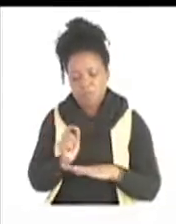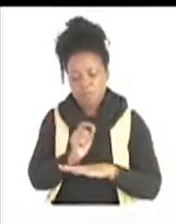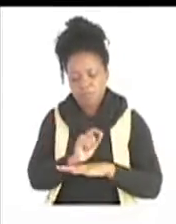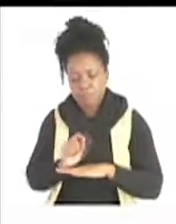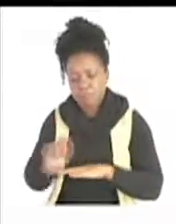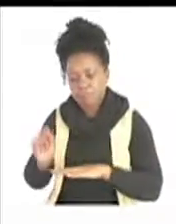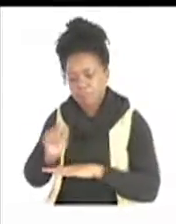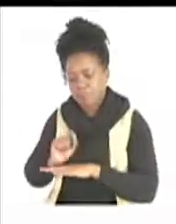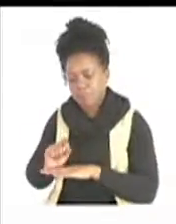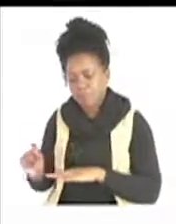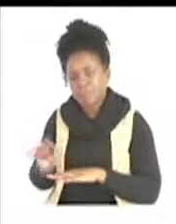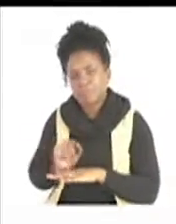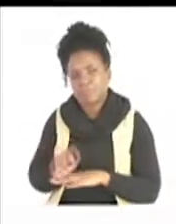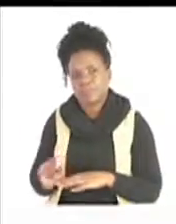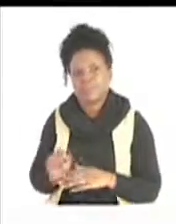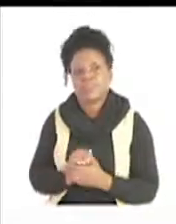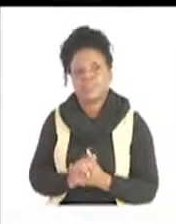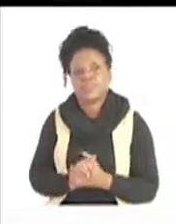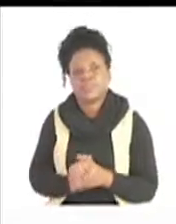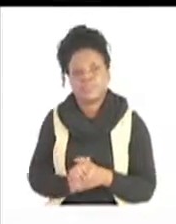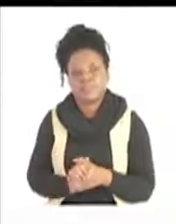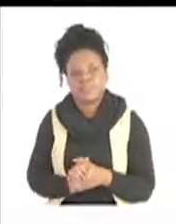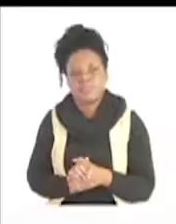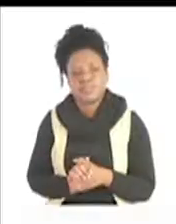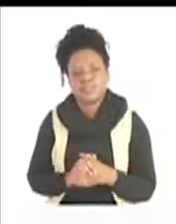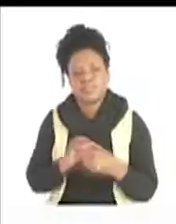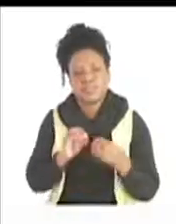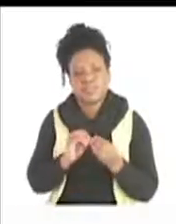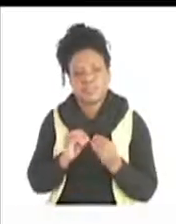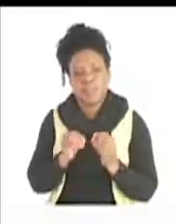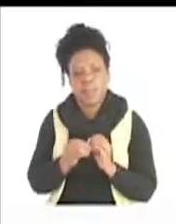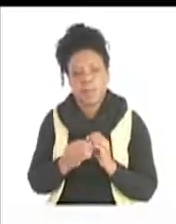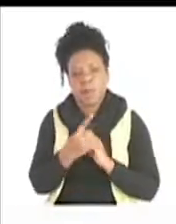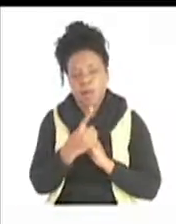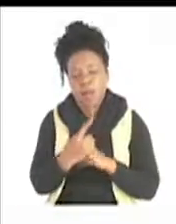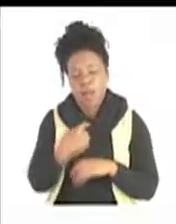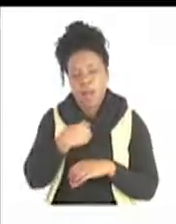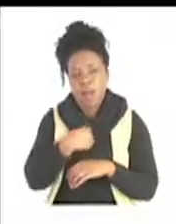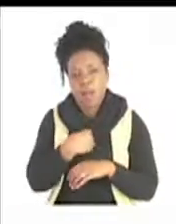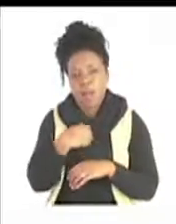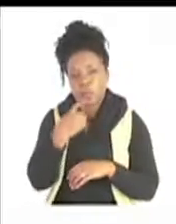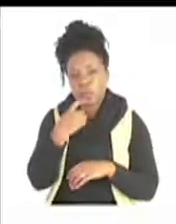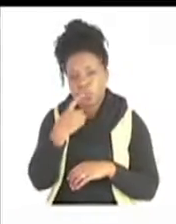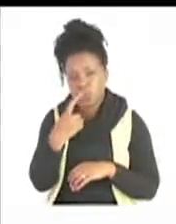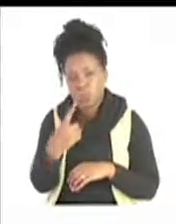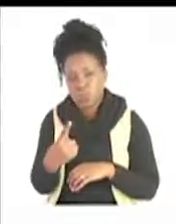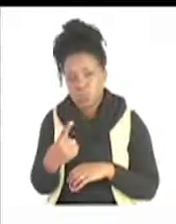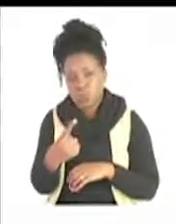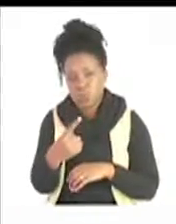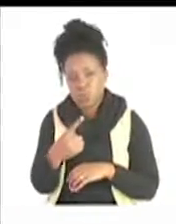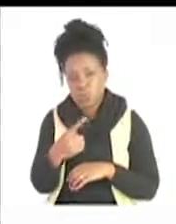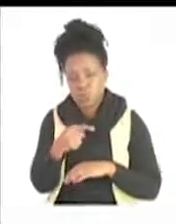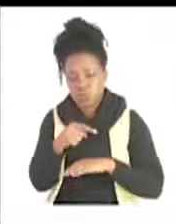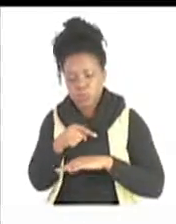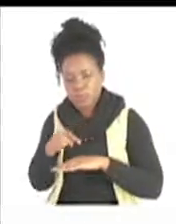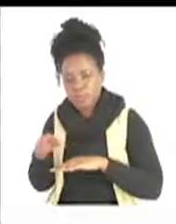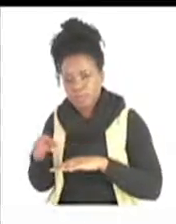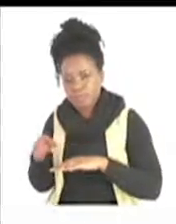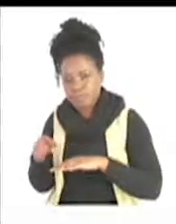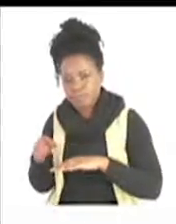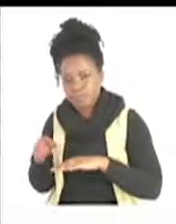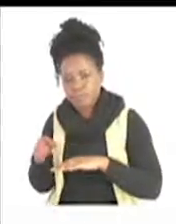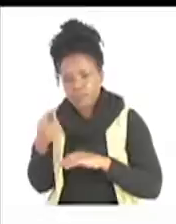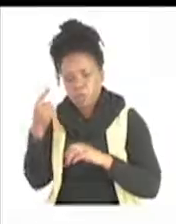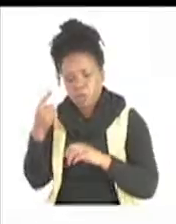boxes that you see there. Number 1, I told